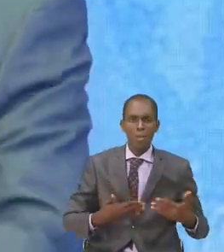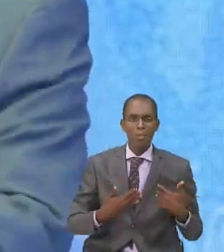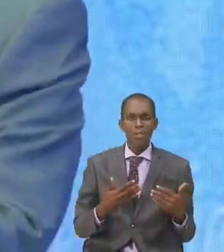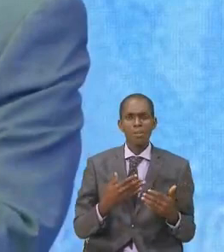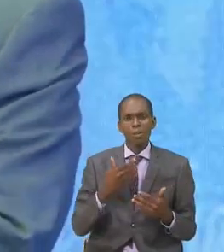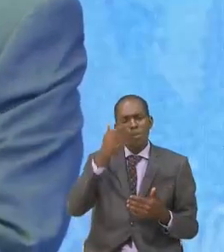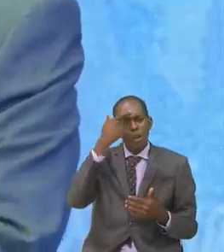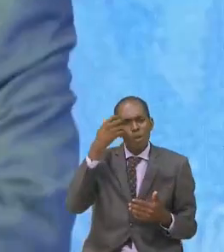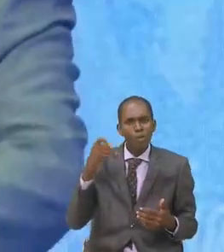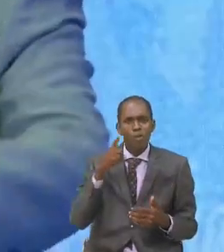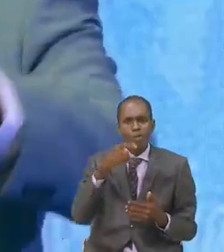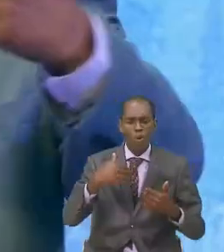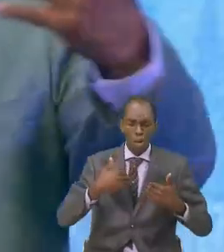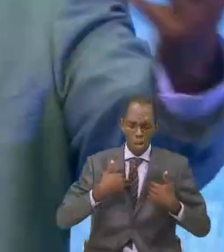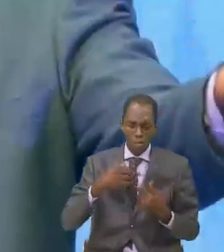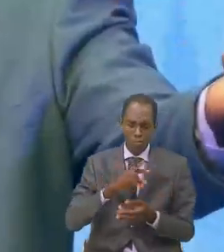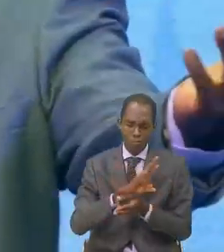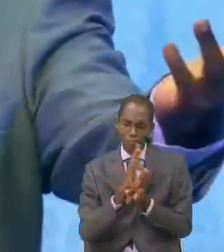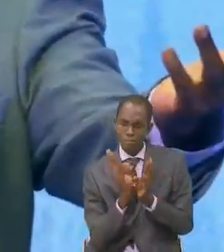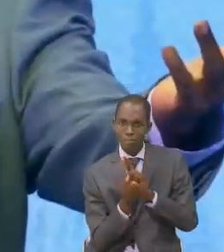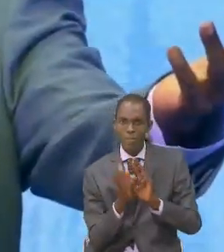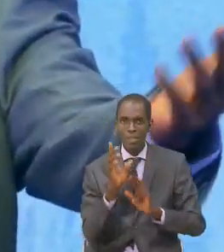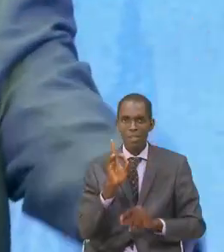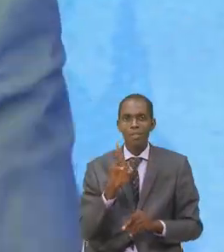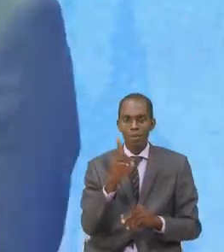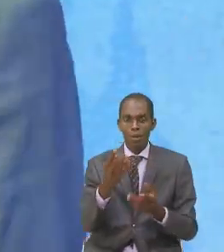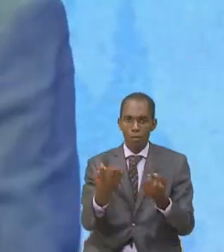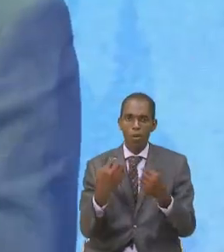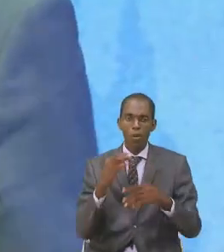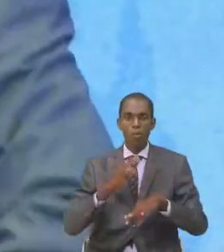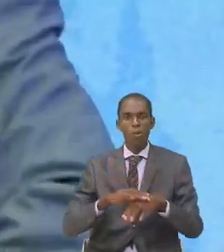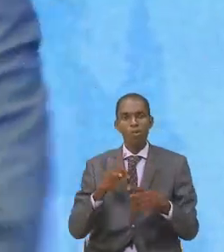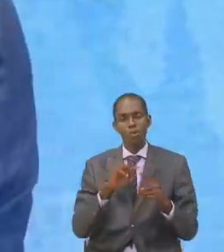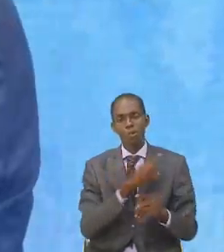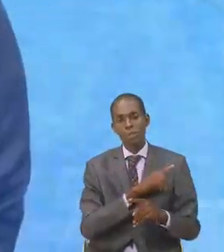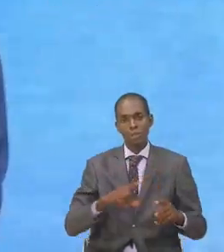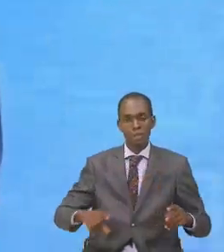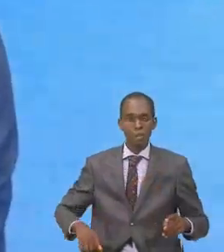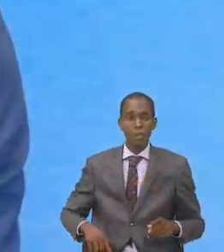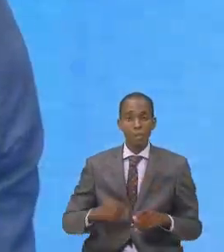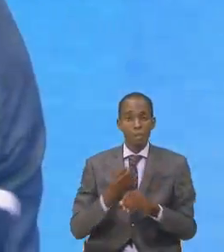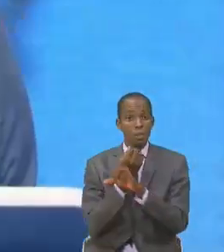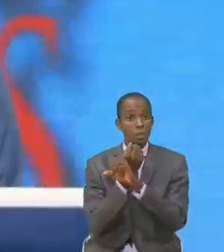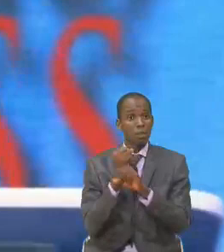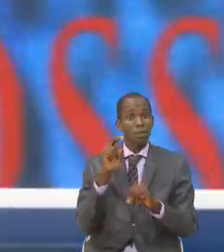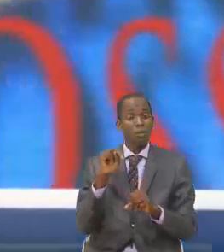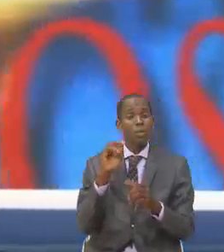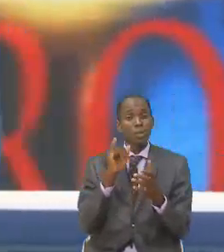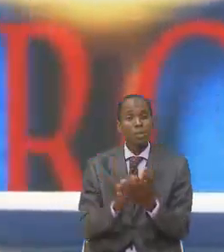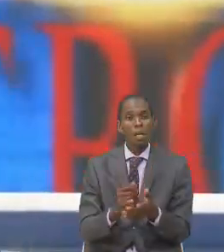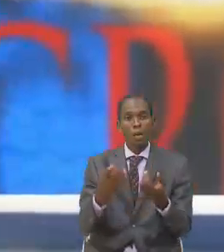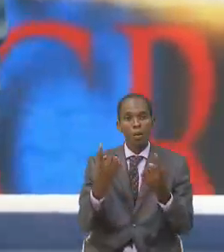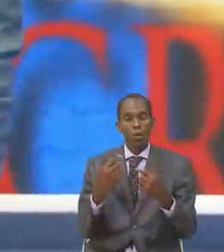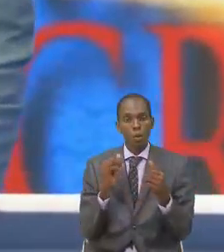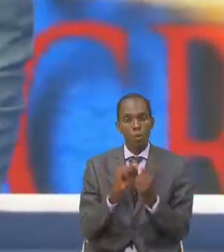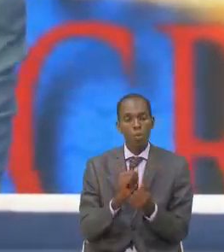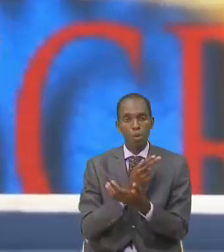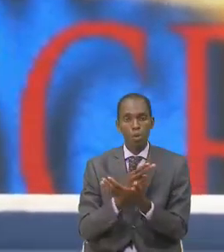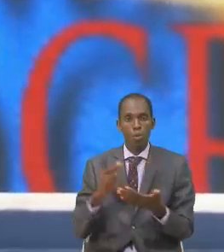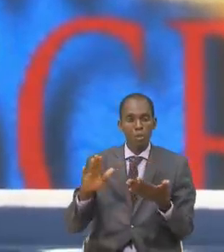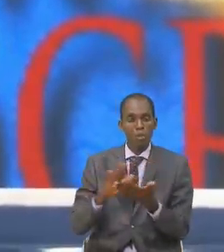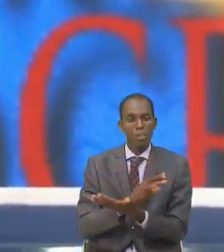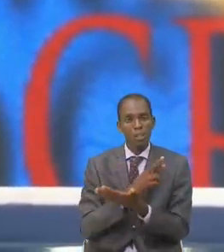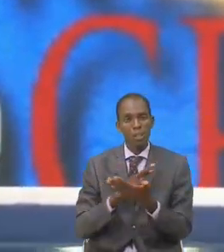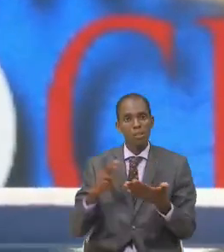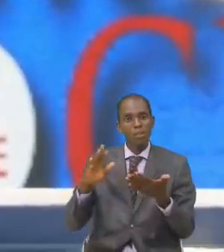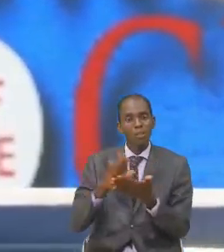angels will appreciate, they rejoice because you have repented and you have come unto the Lord.